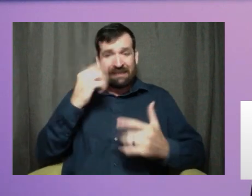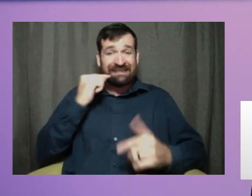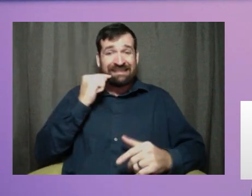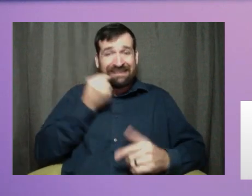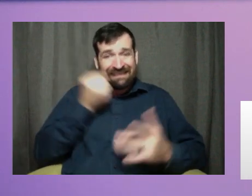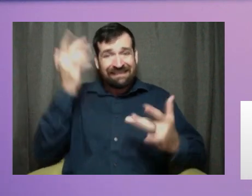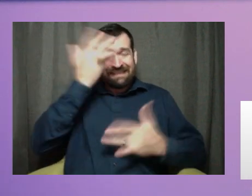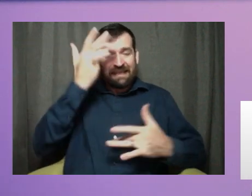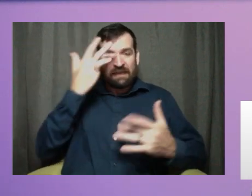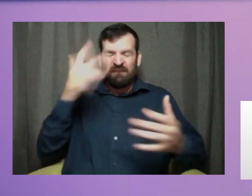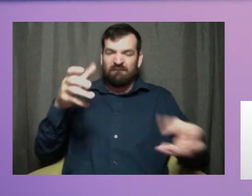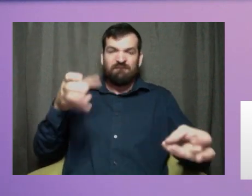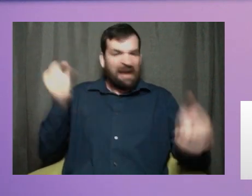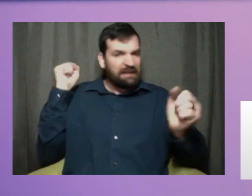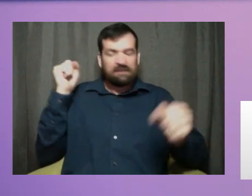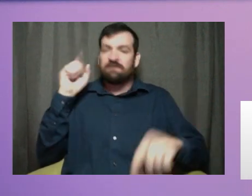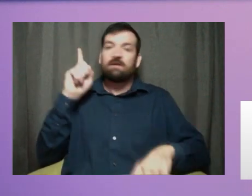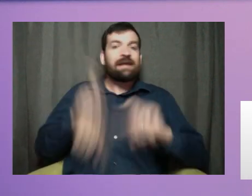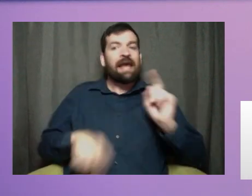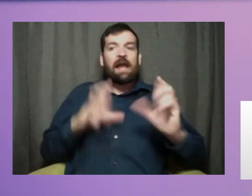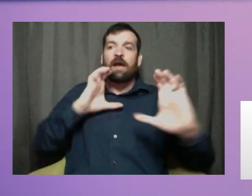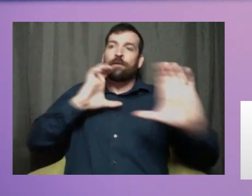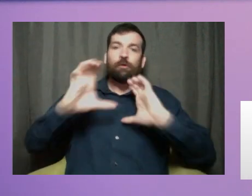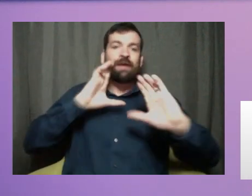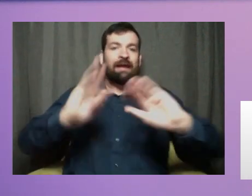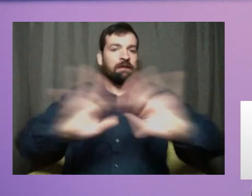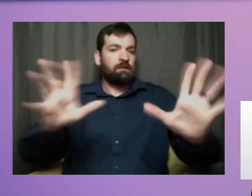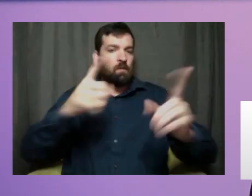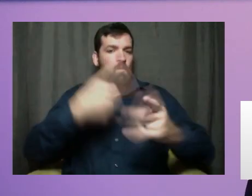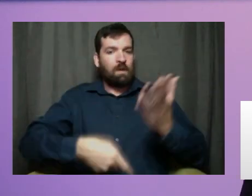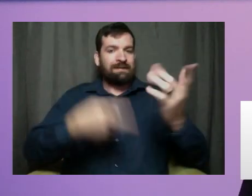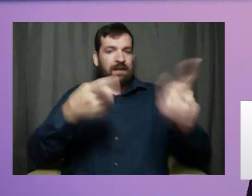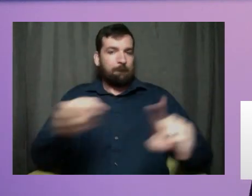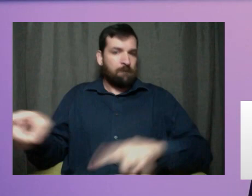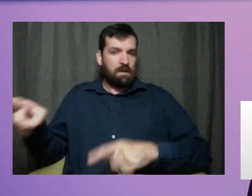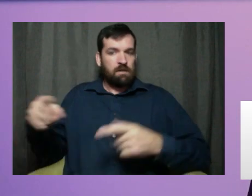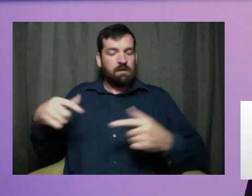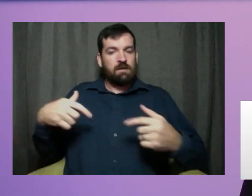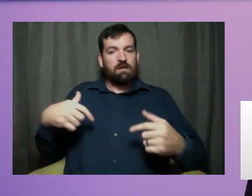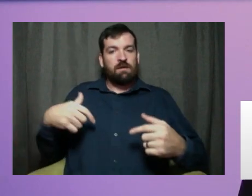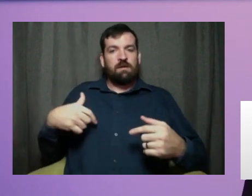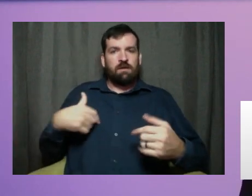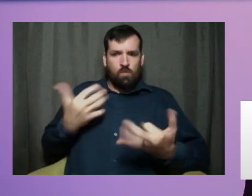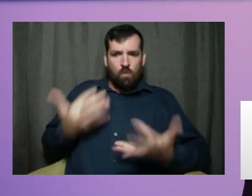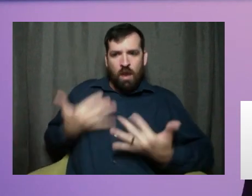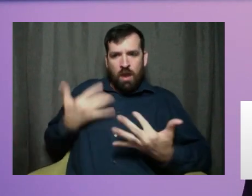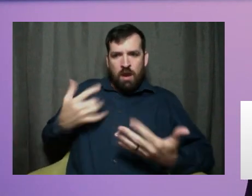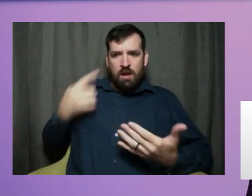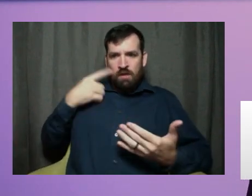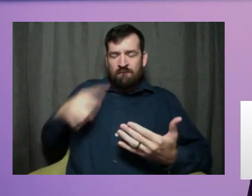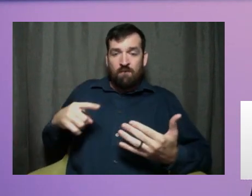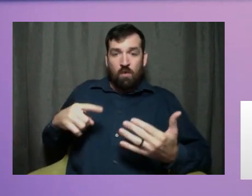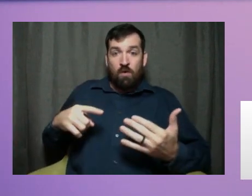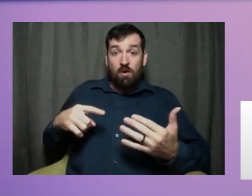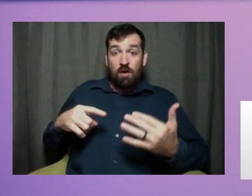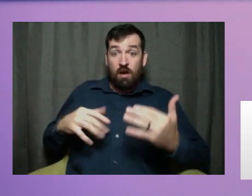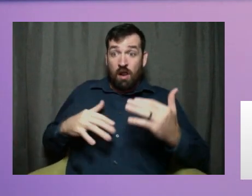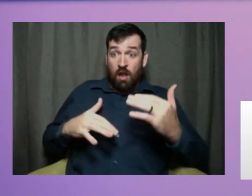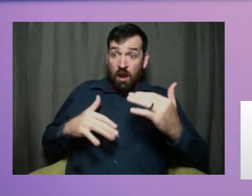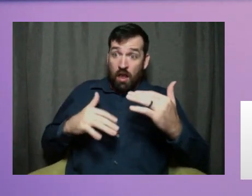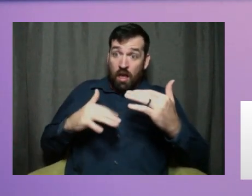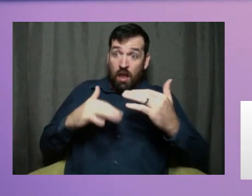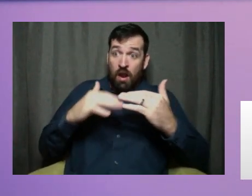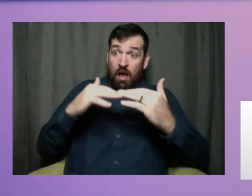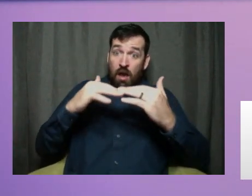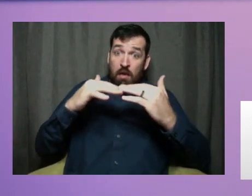communicate what's happening. And just knowing, you know, I've kept waiting for that wall that we would hit where she would start bouncing back. And